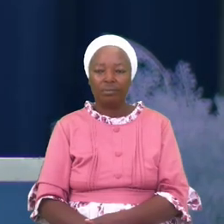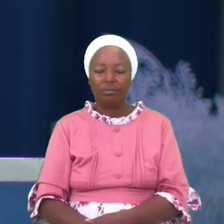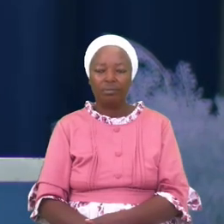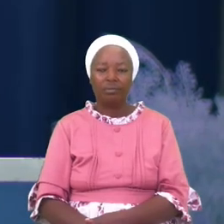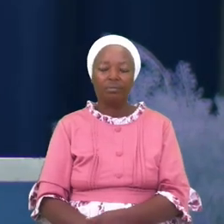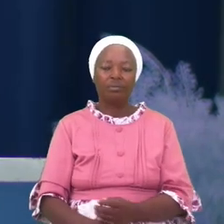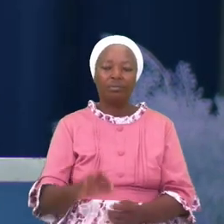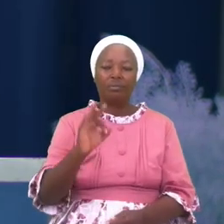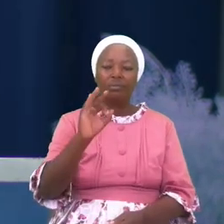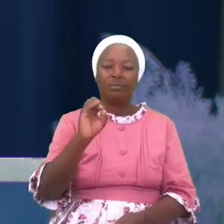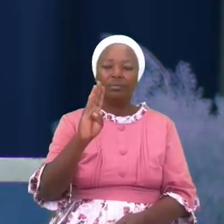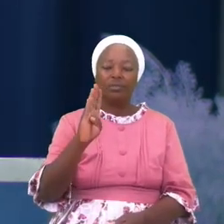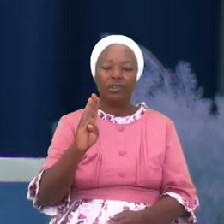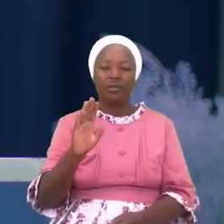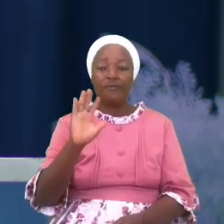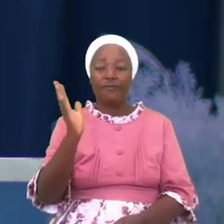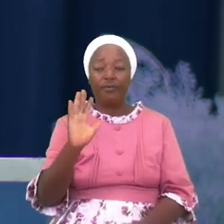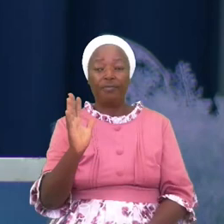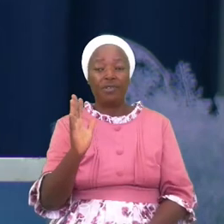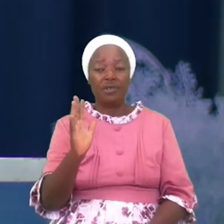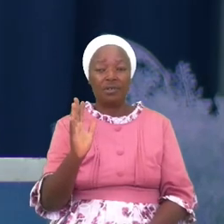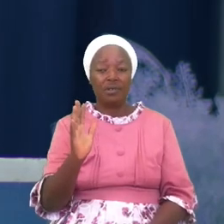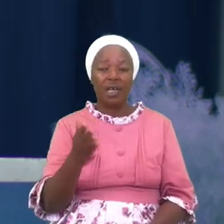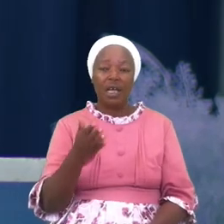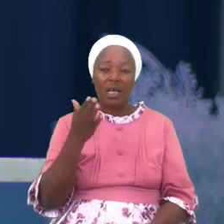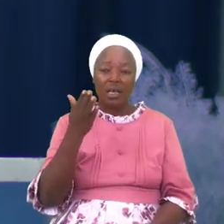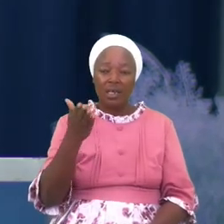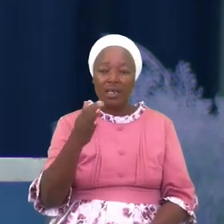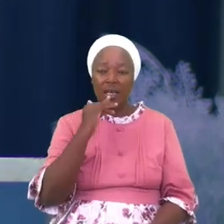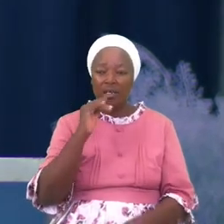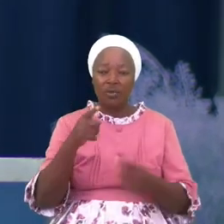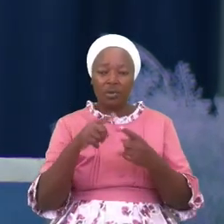there's going to be a special banquet.